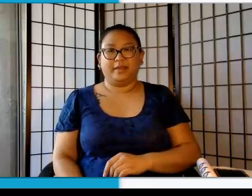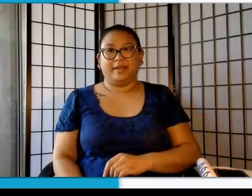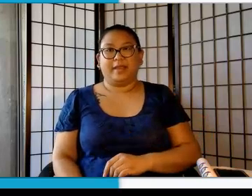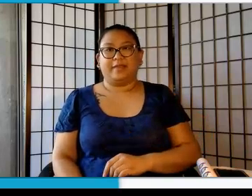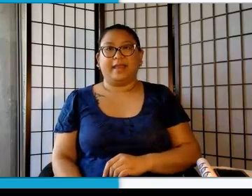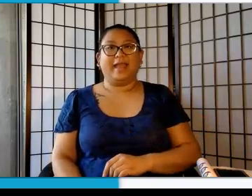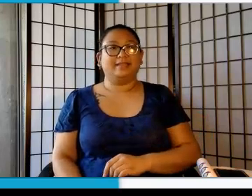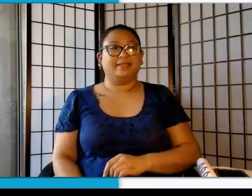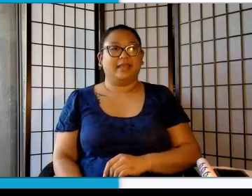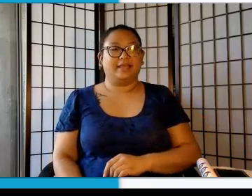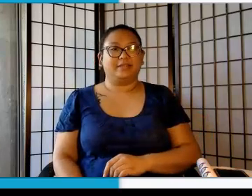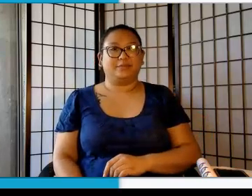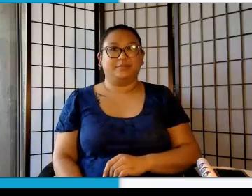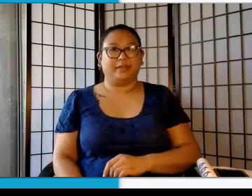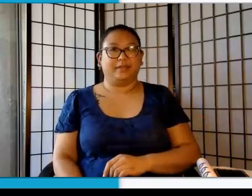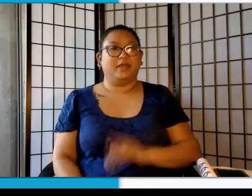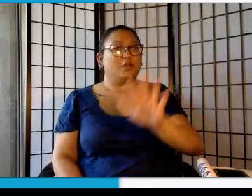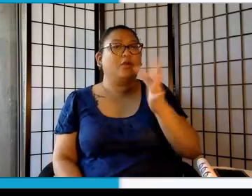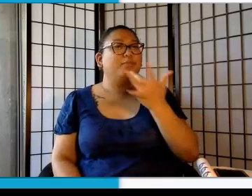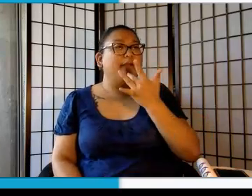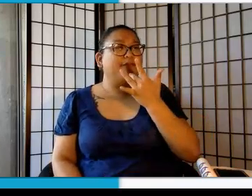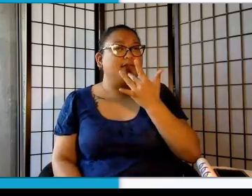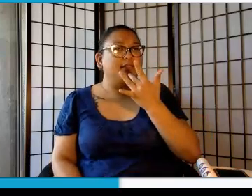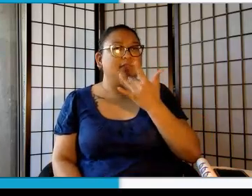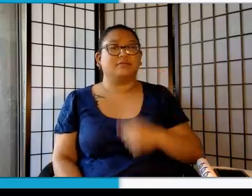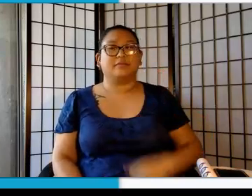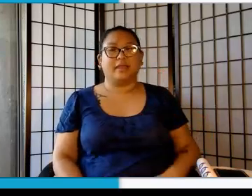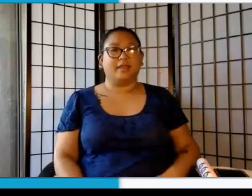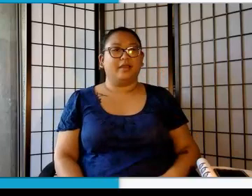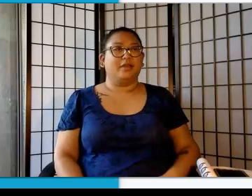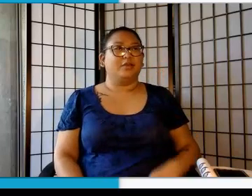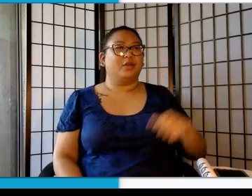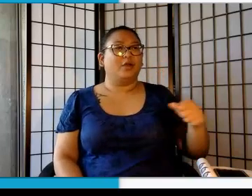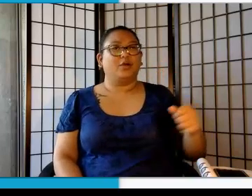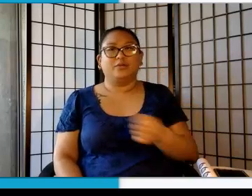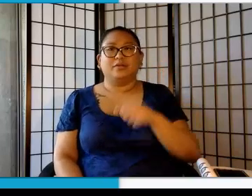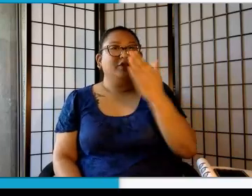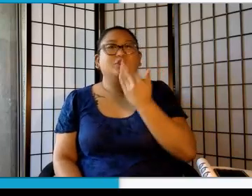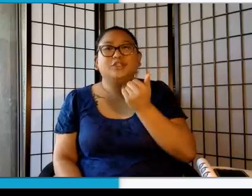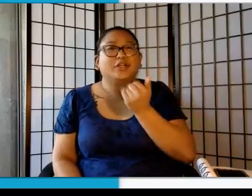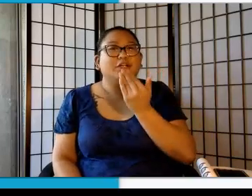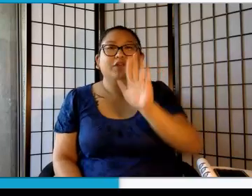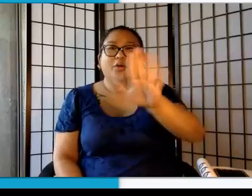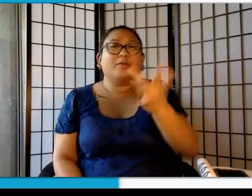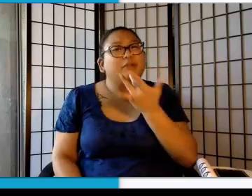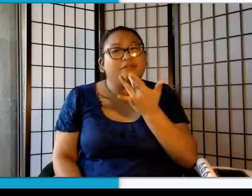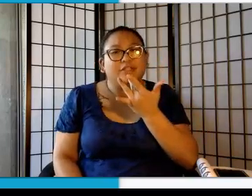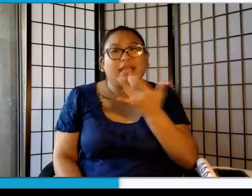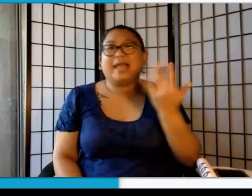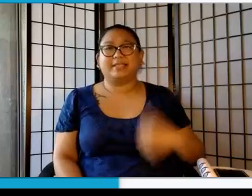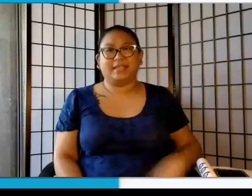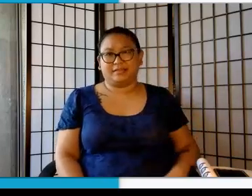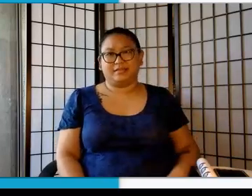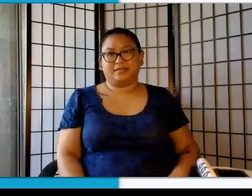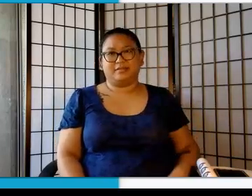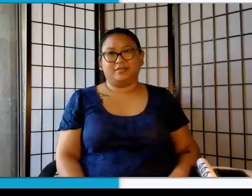Okay? And then add to taste would be your preference. Okay? So sugar, your preference,